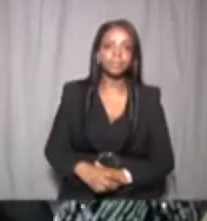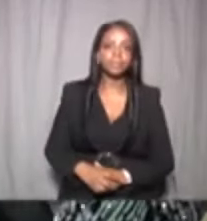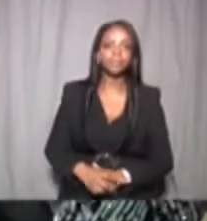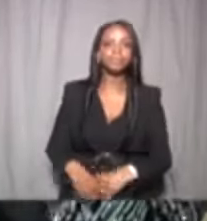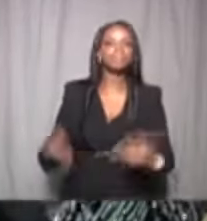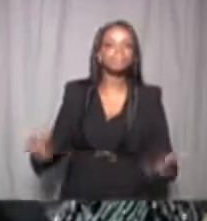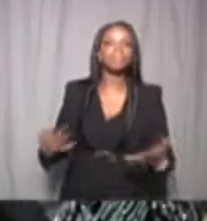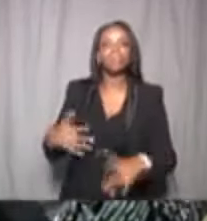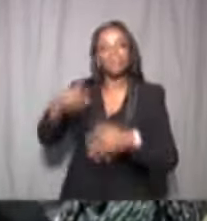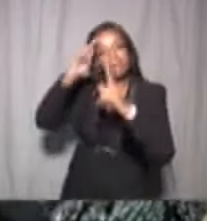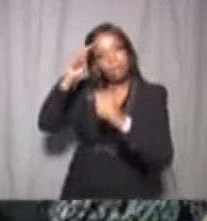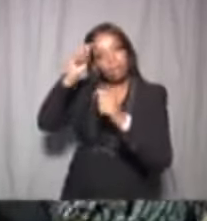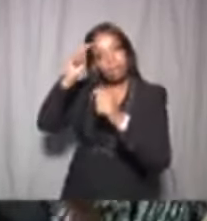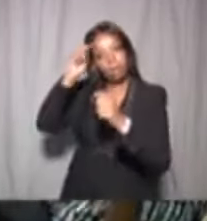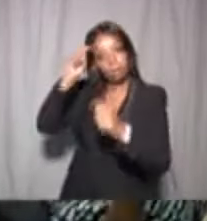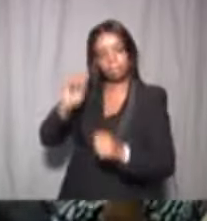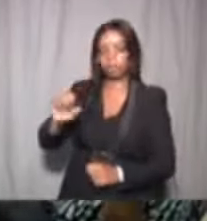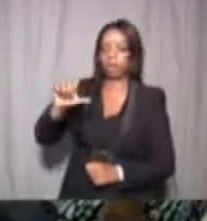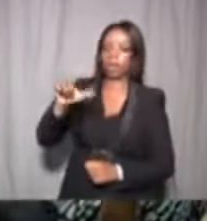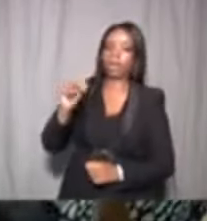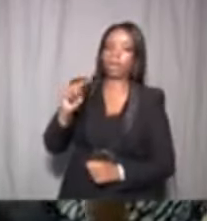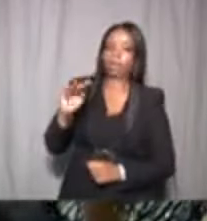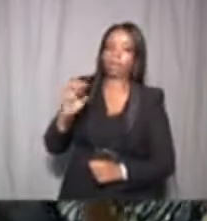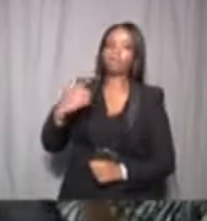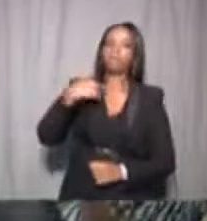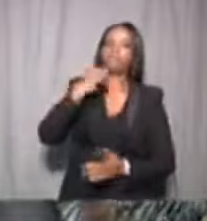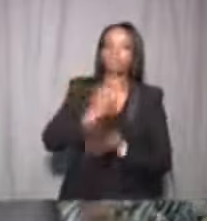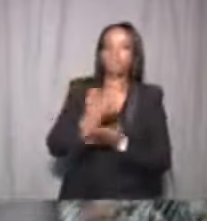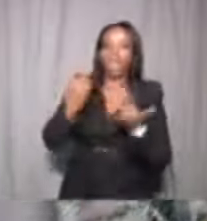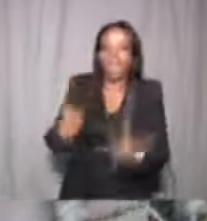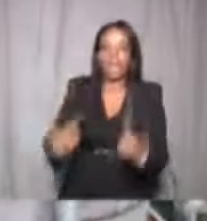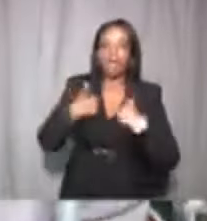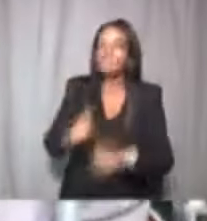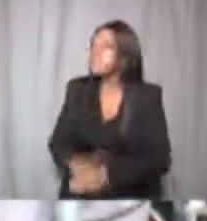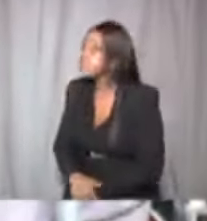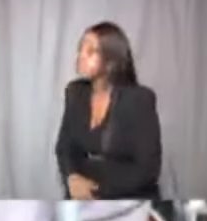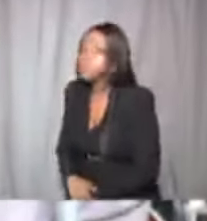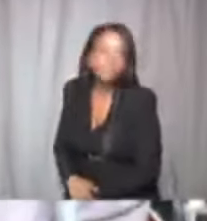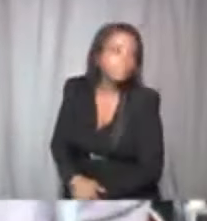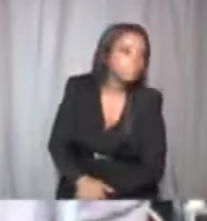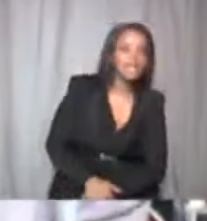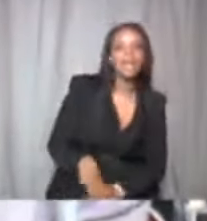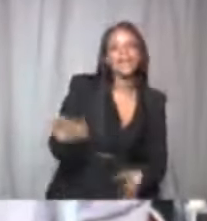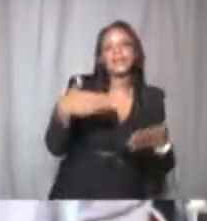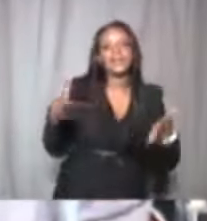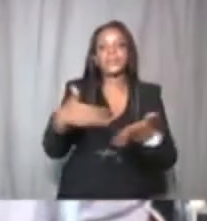Honorable Nell, I'm sure as I look around now, there are no people. What I